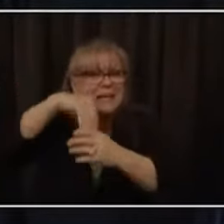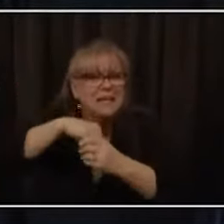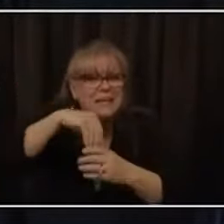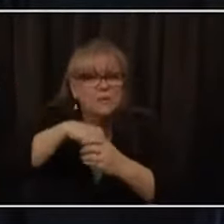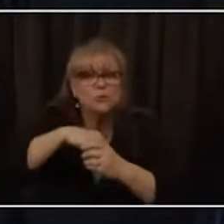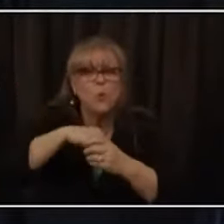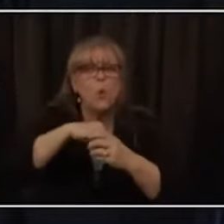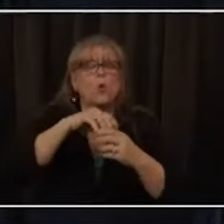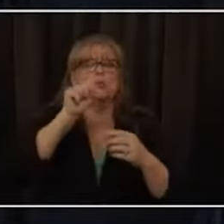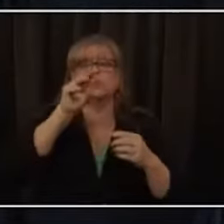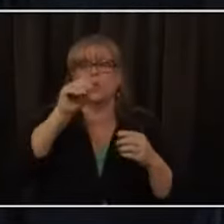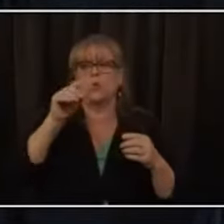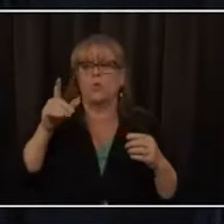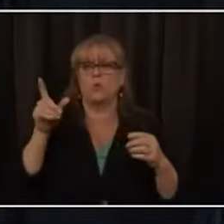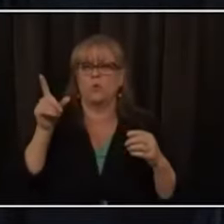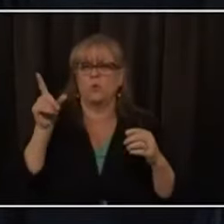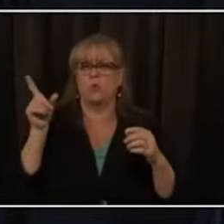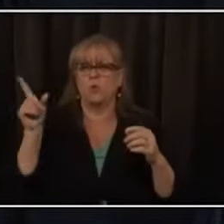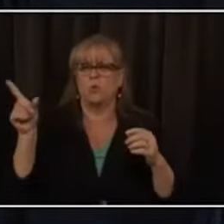want to rephrase maybe based on that?